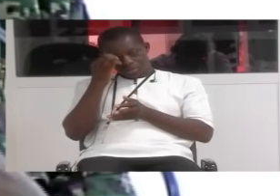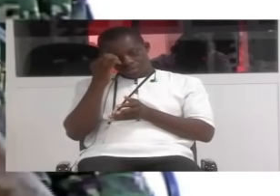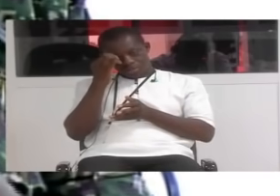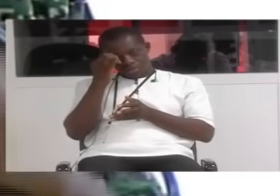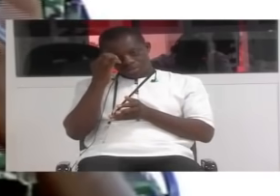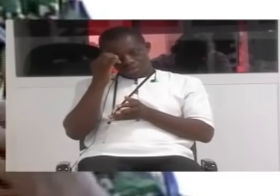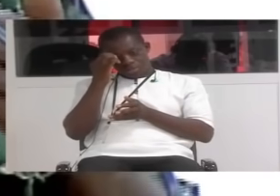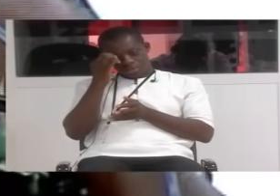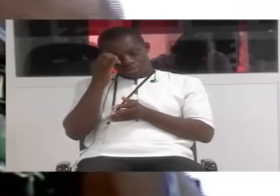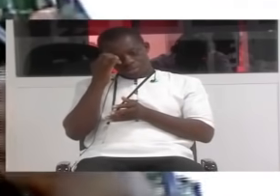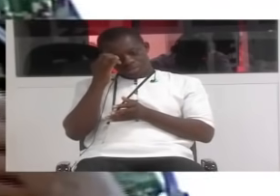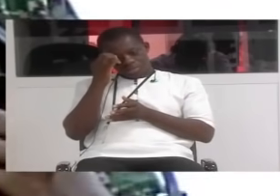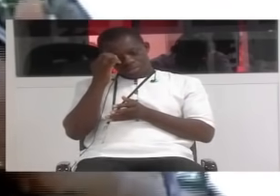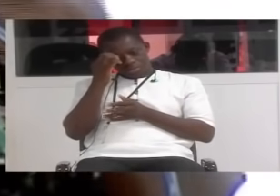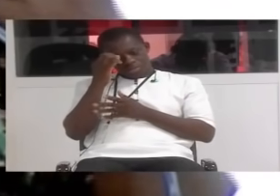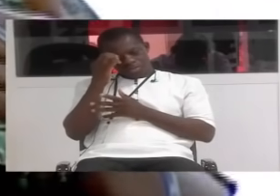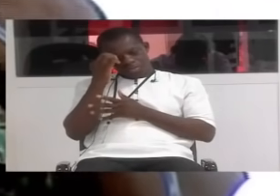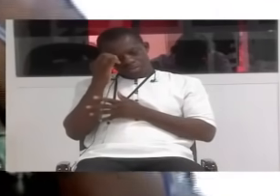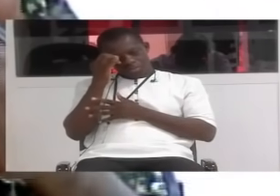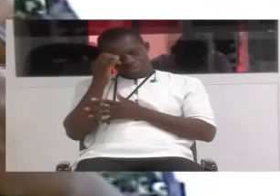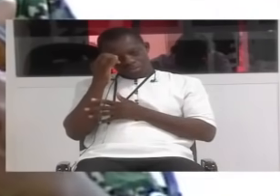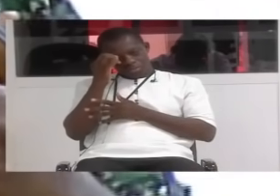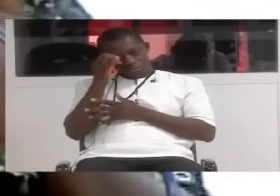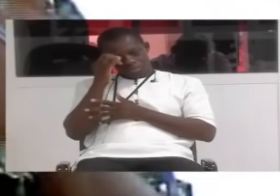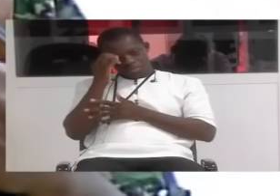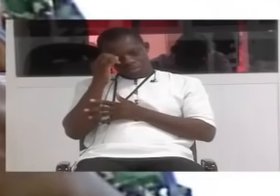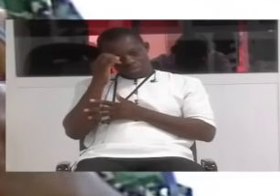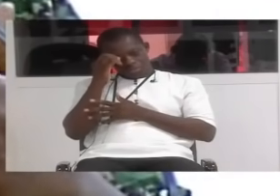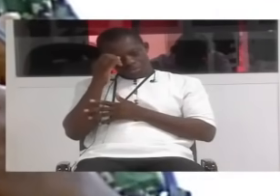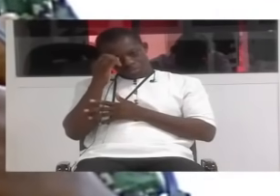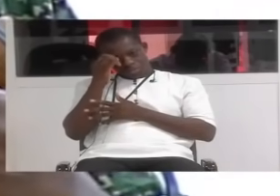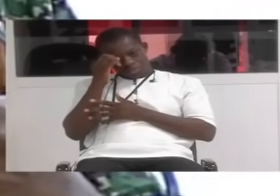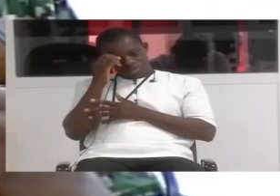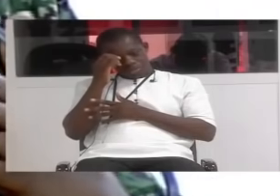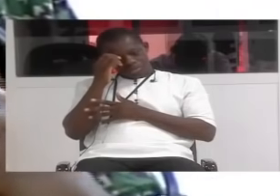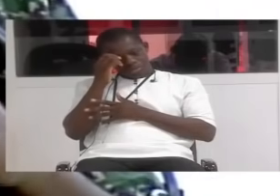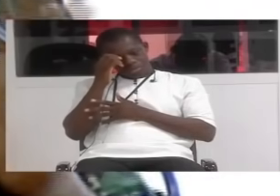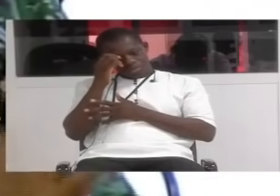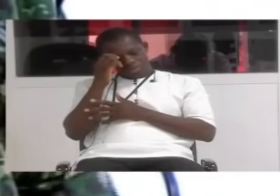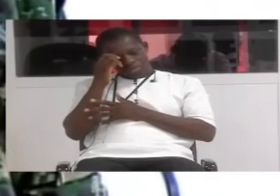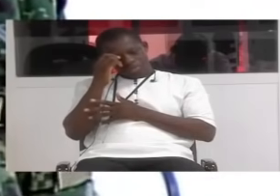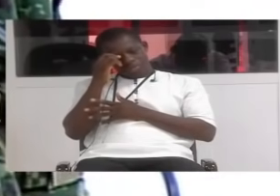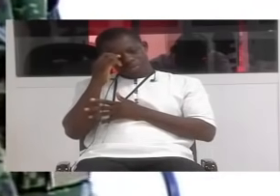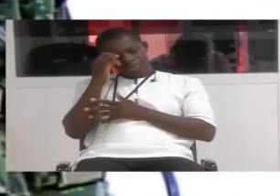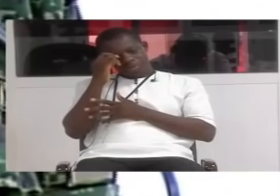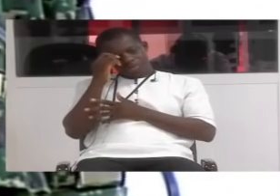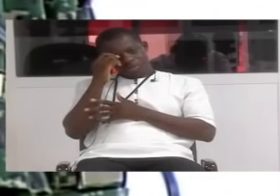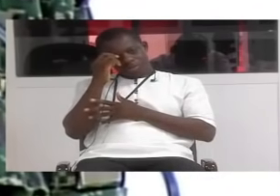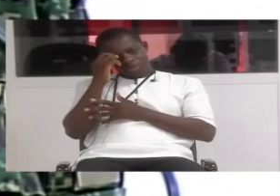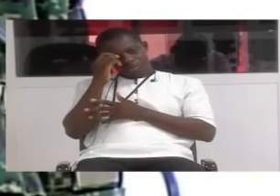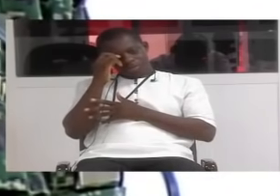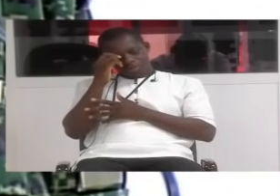mawdo mi hoydi hanki yaya jamme mbokam accidi mbokam narni e suudu nu ganduda hore ma suudu ndu fomdu jalba